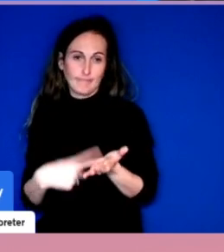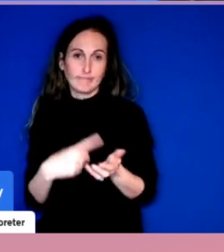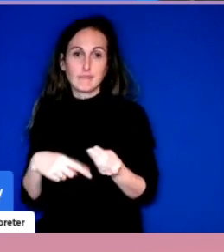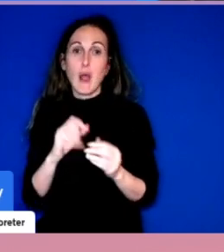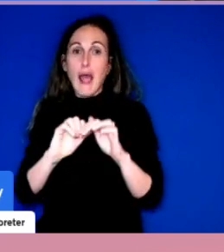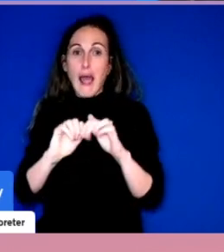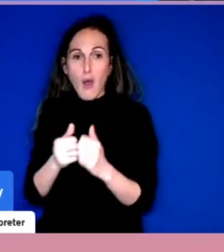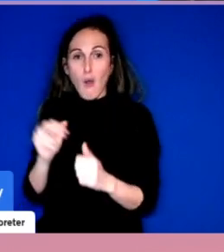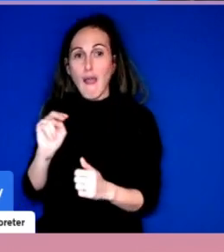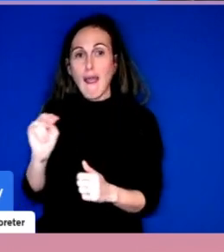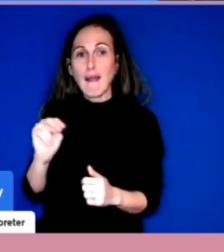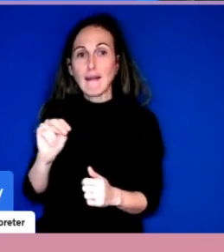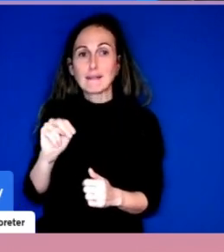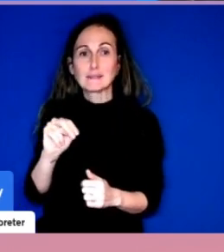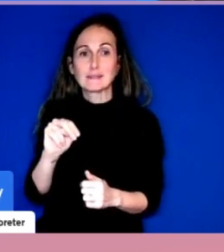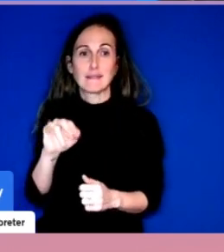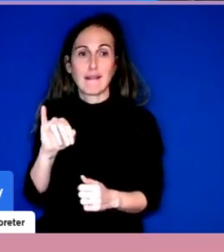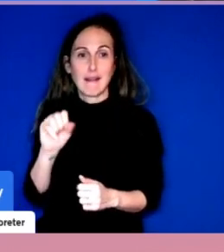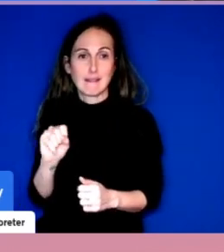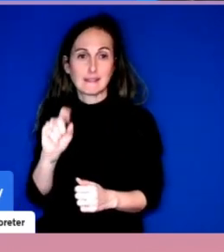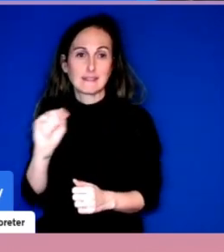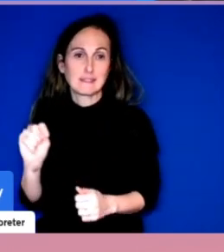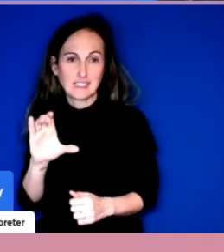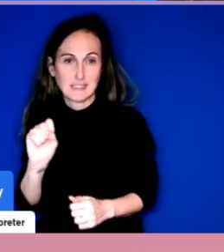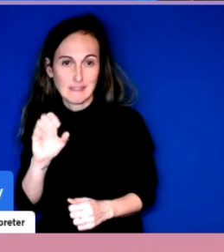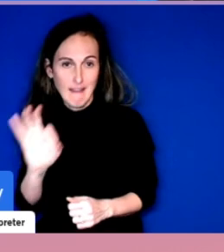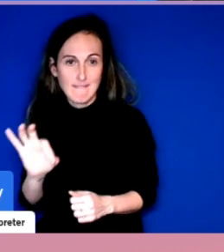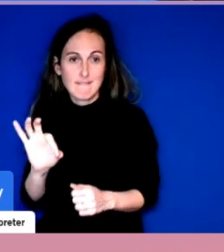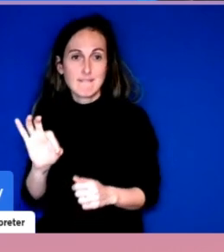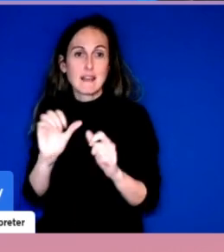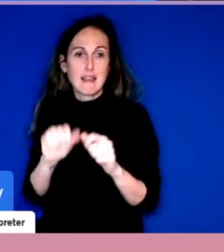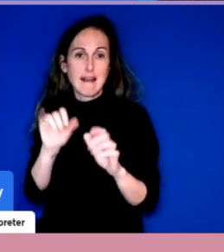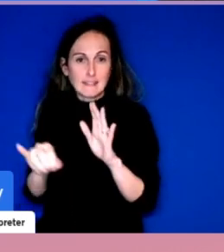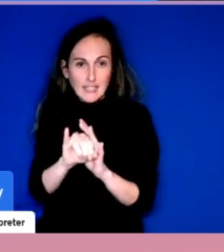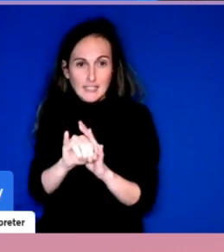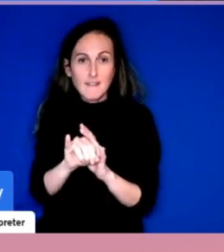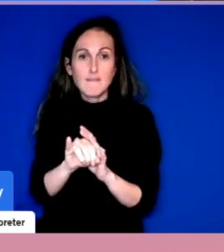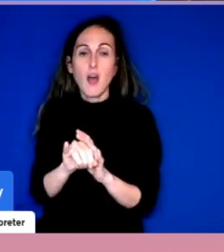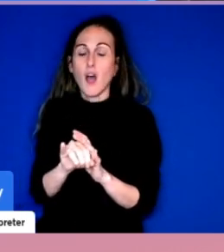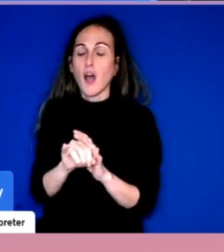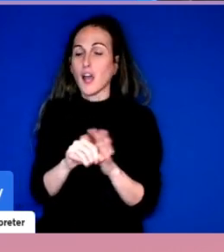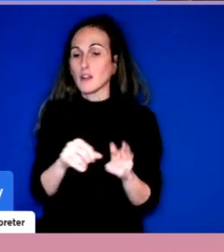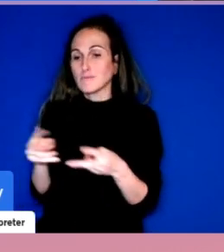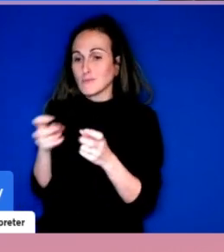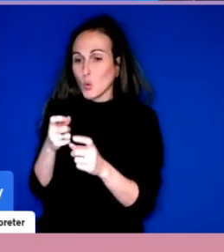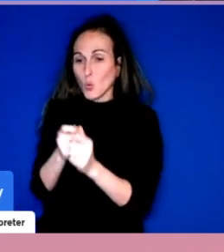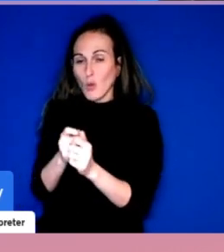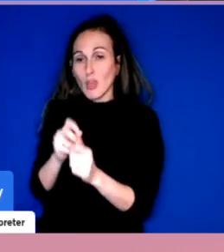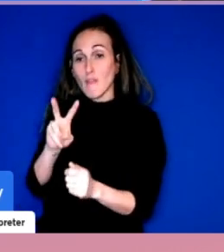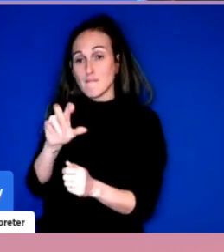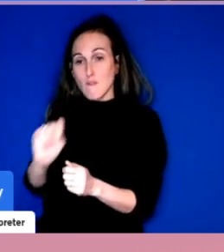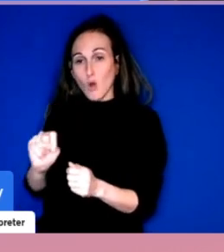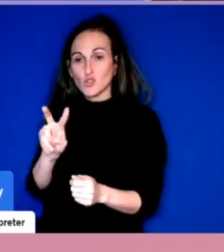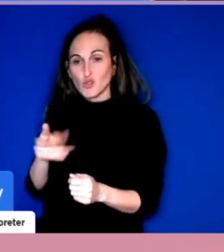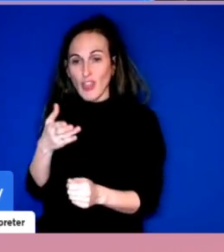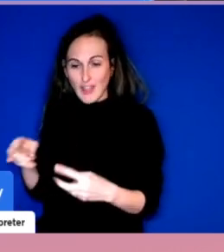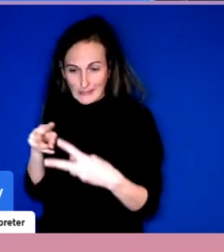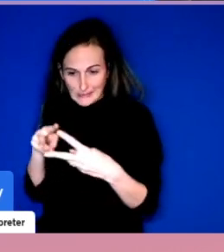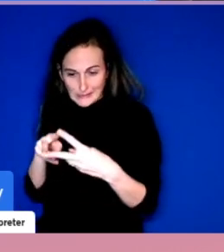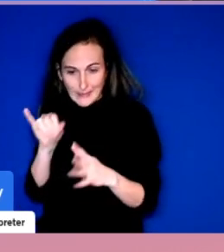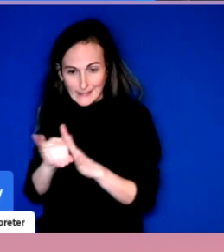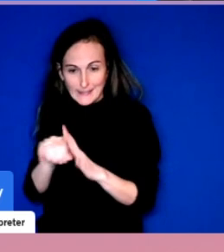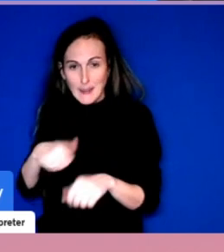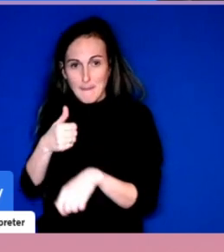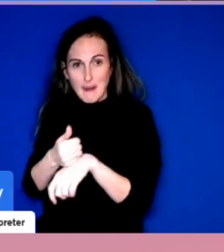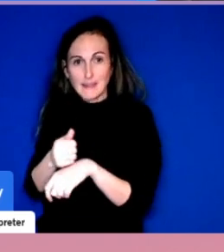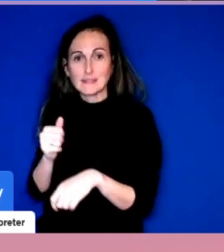CSF function talked for identify. We're getting with Vault a couple of things. We're getting the identity-based PKI management, but we're